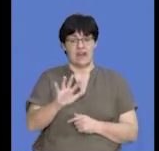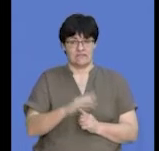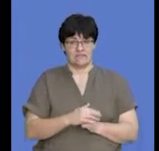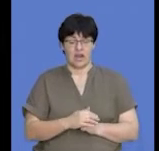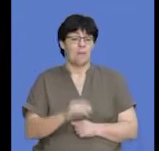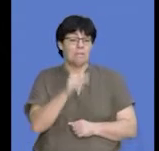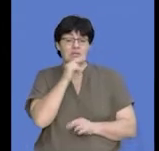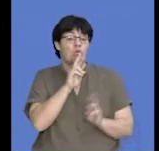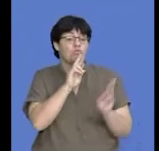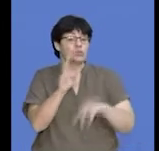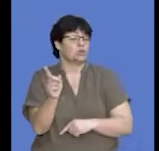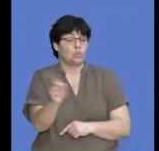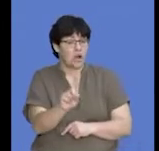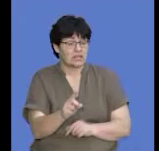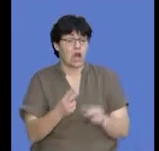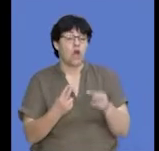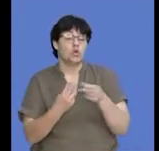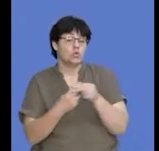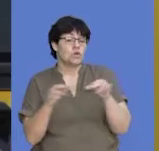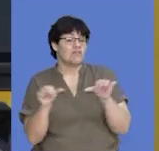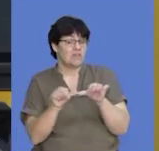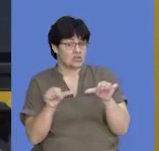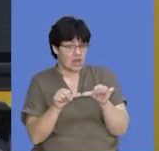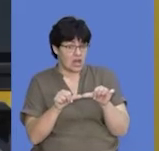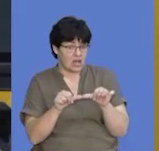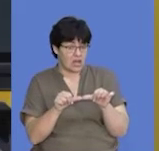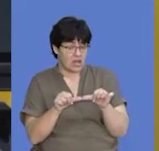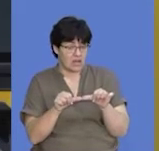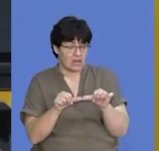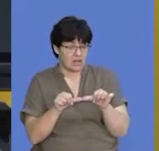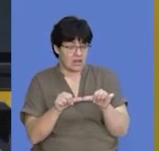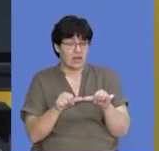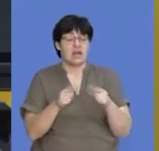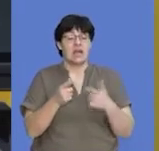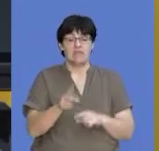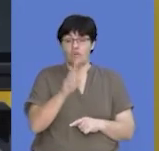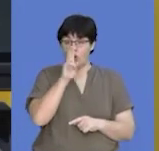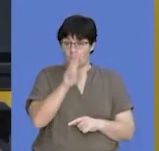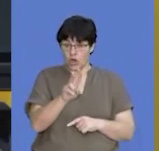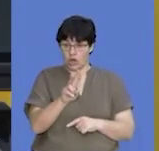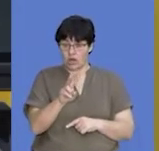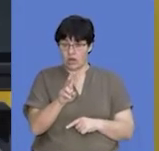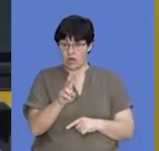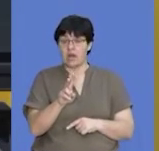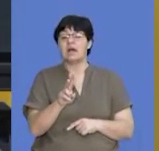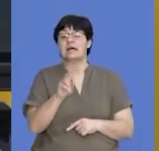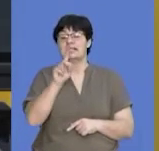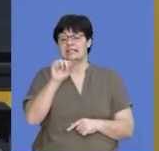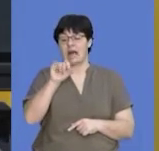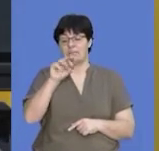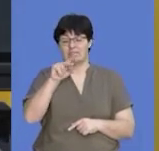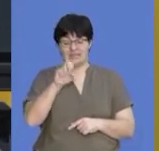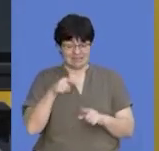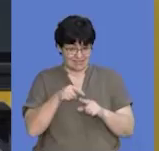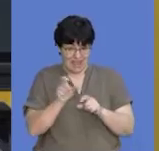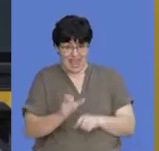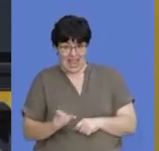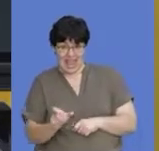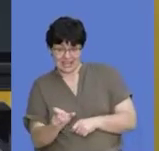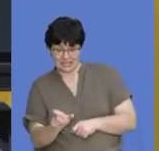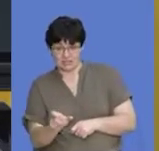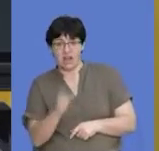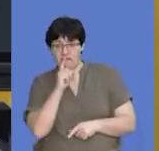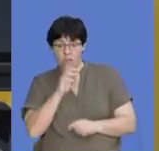response mean? And note the unit of measurement is times. It means that when you're looking at your cross-section, if you exaggerate